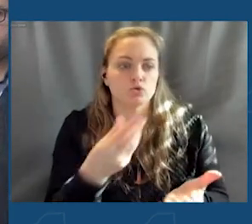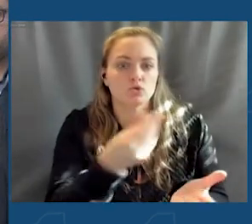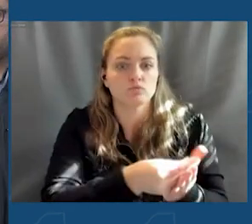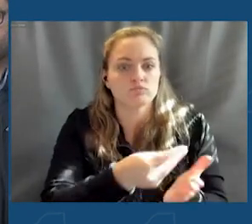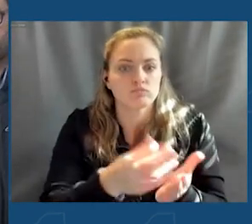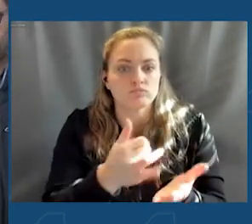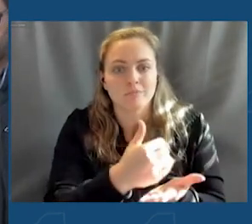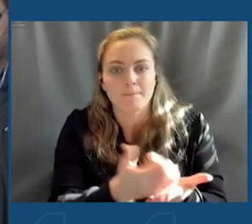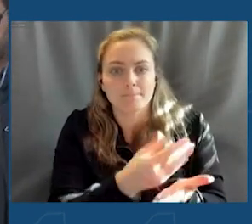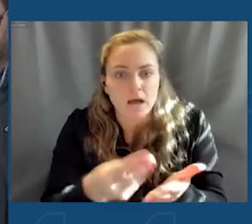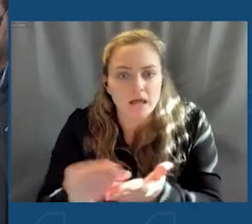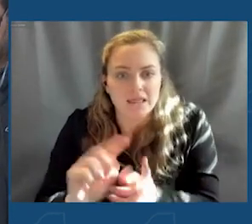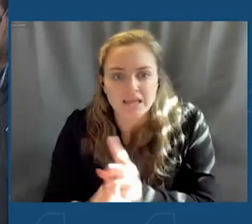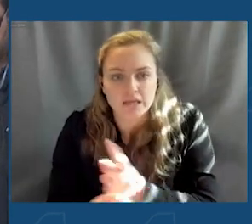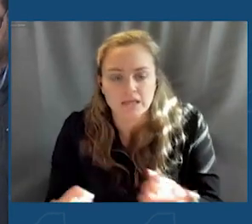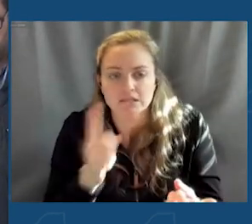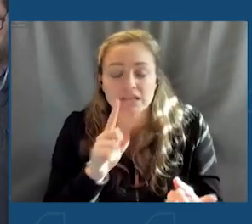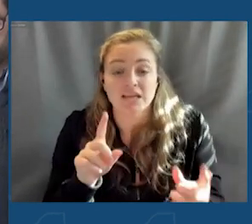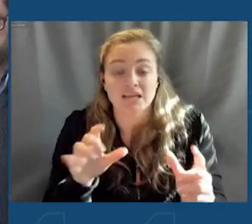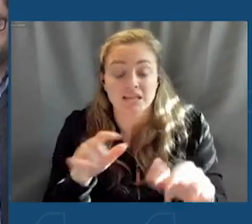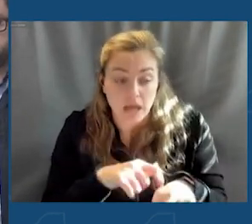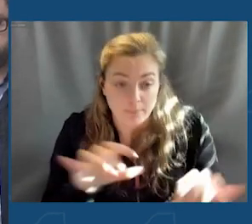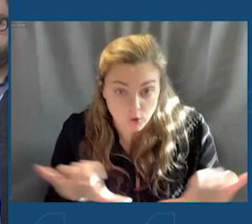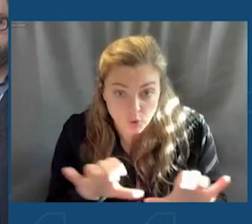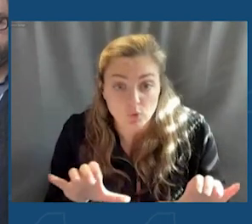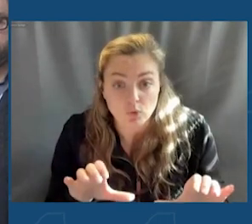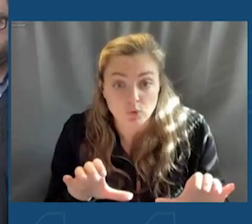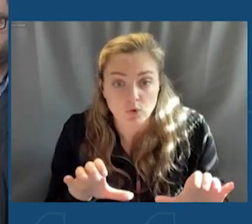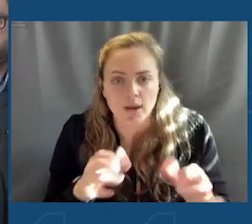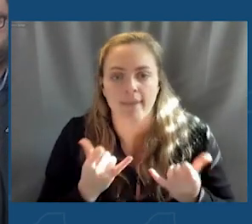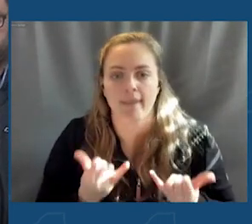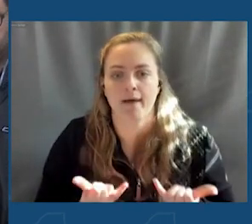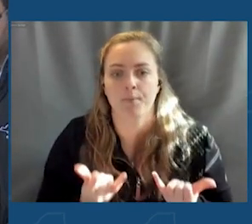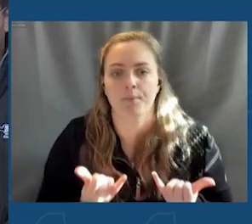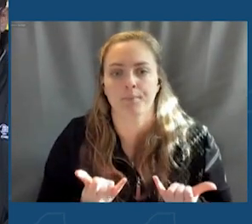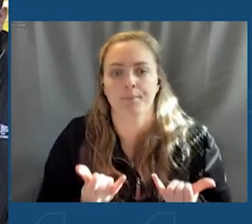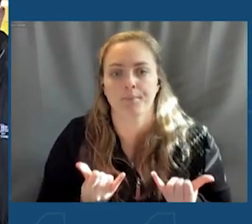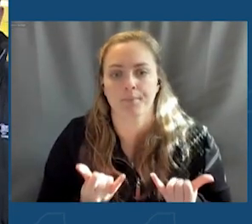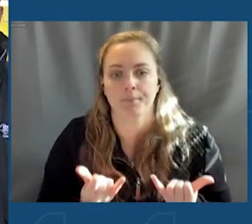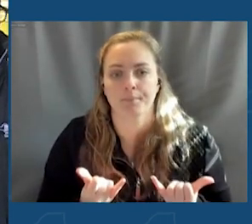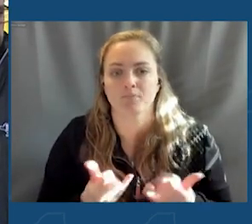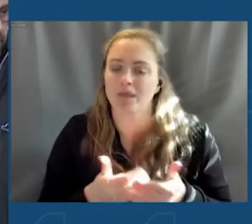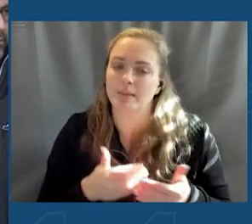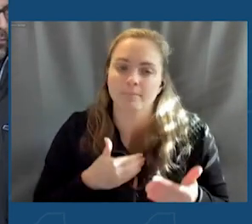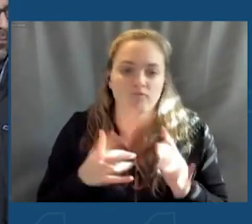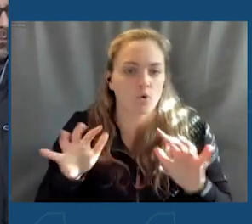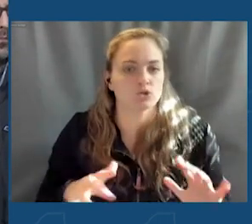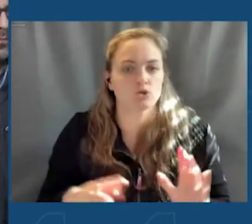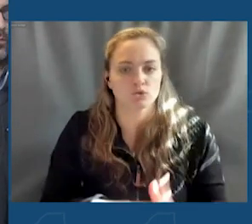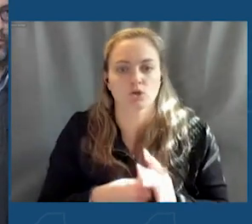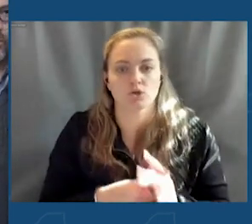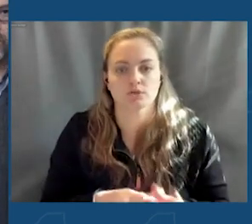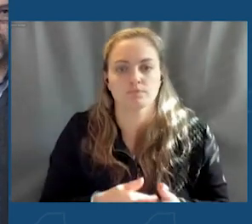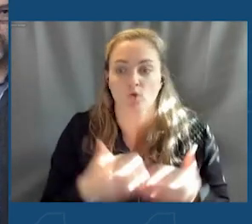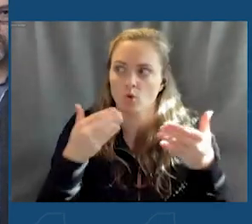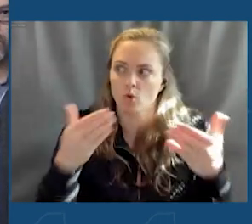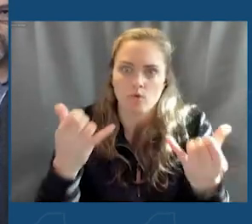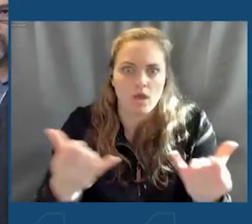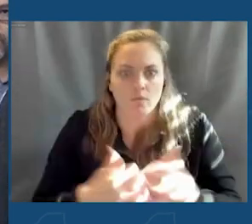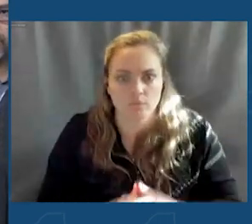do things, the time to do that is right now before the snow starts to